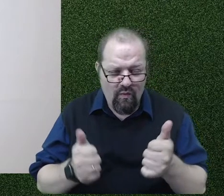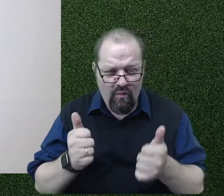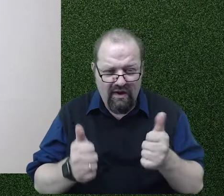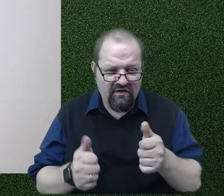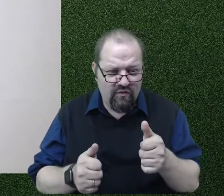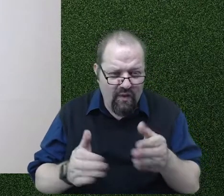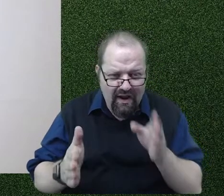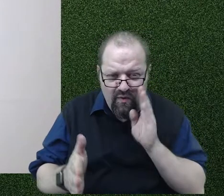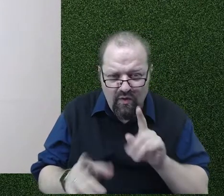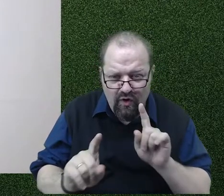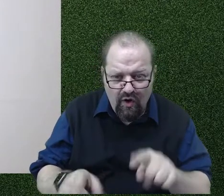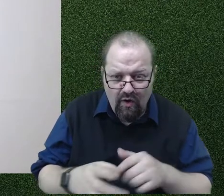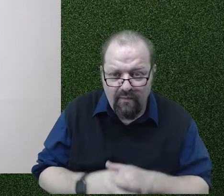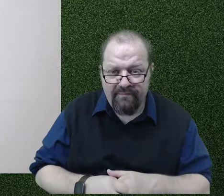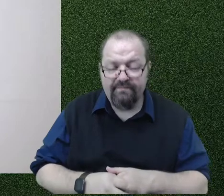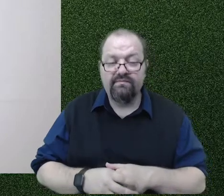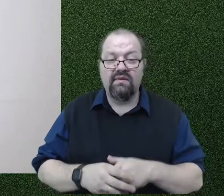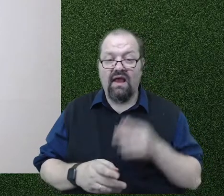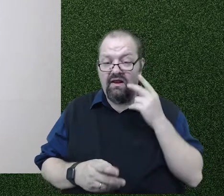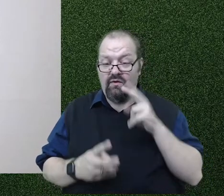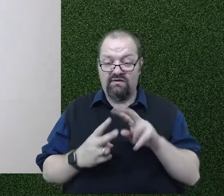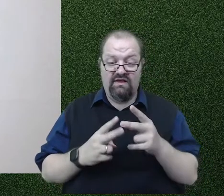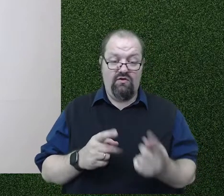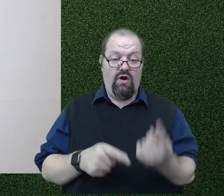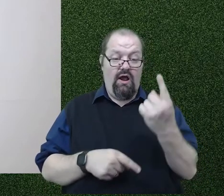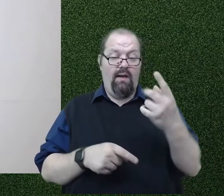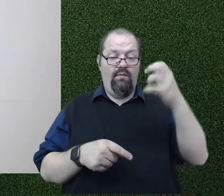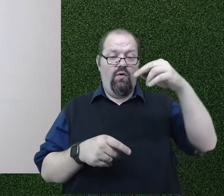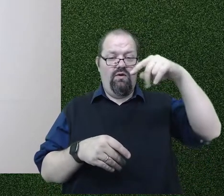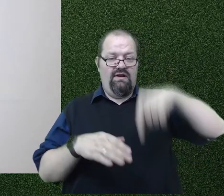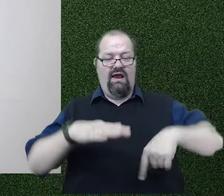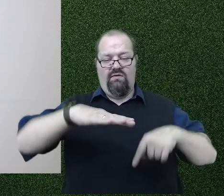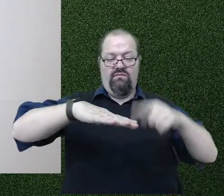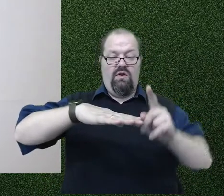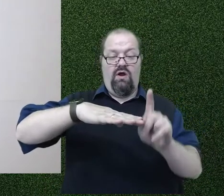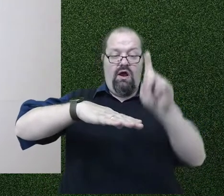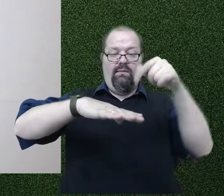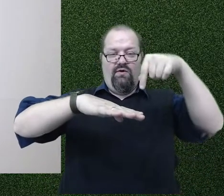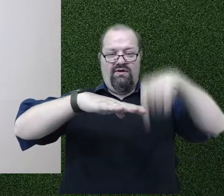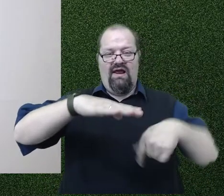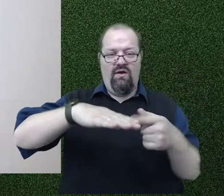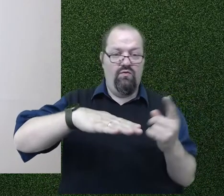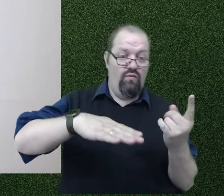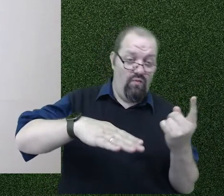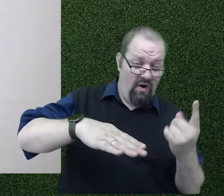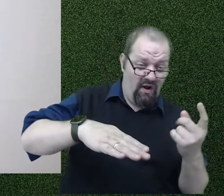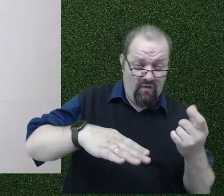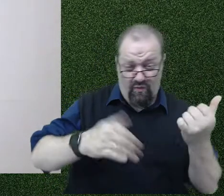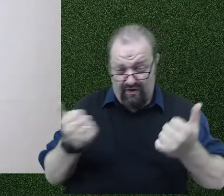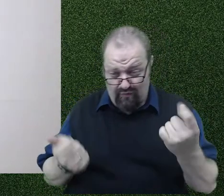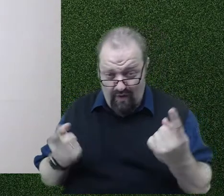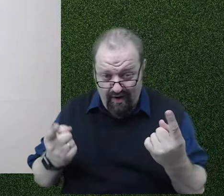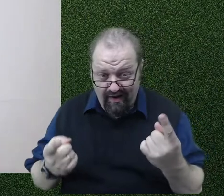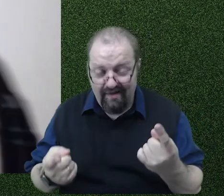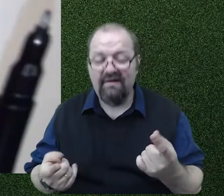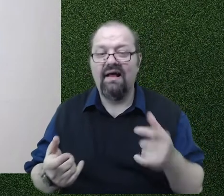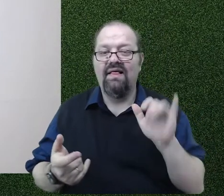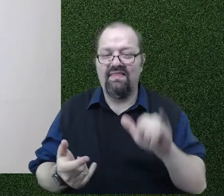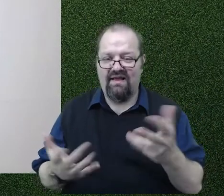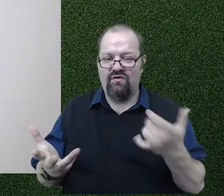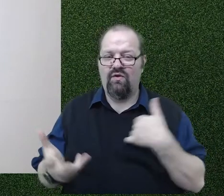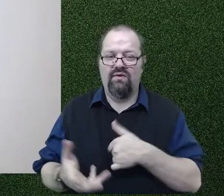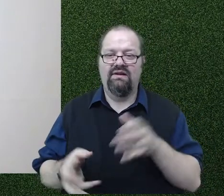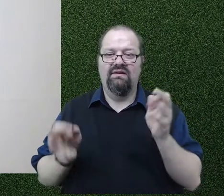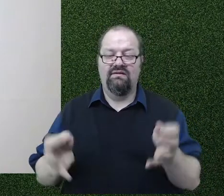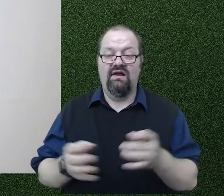plane containing u and v, I know it's either the one that points up from that plane or points down from that plane, given this picture. It's going to be on one